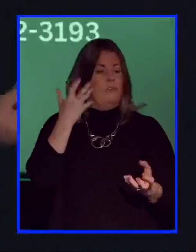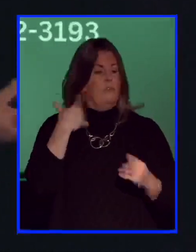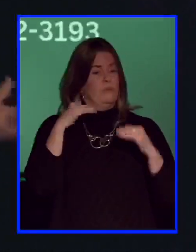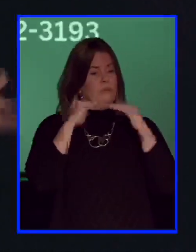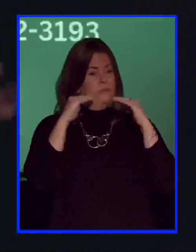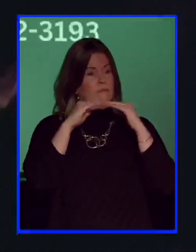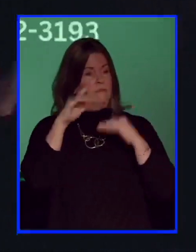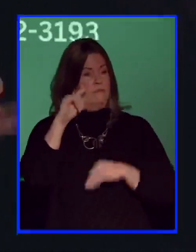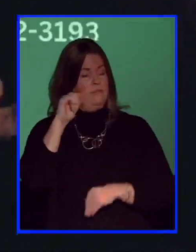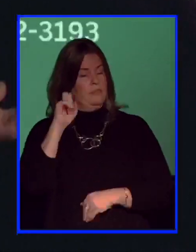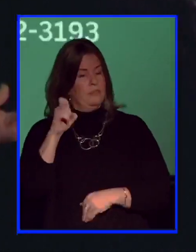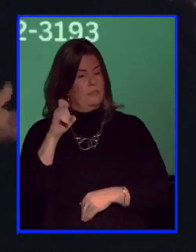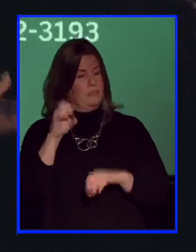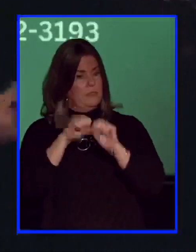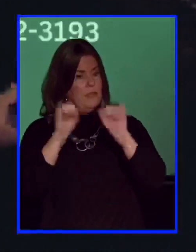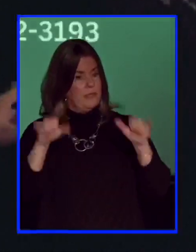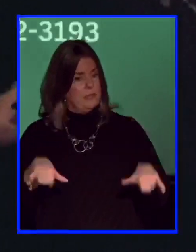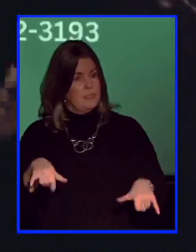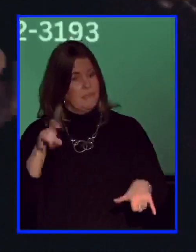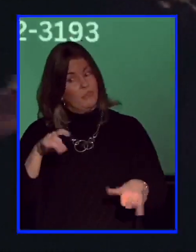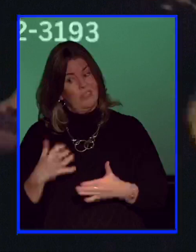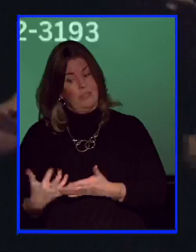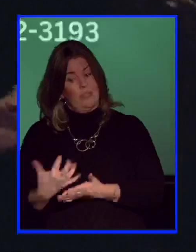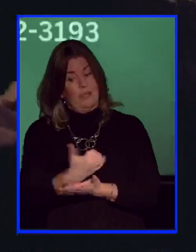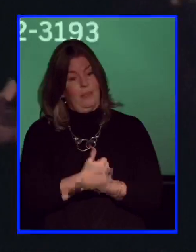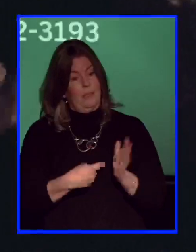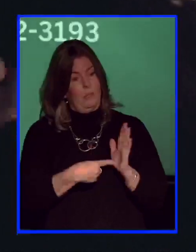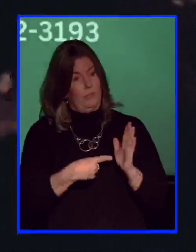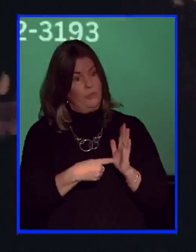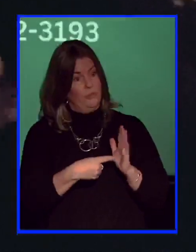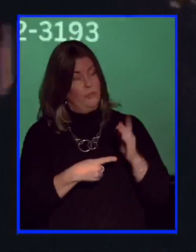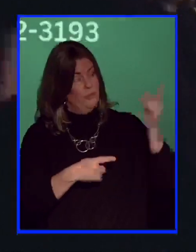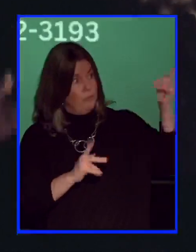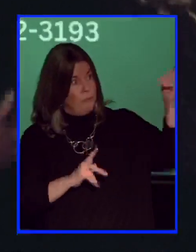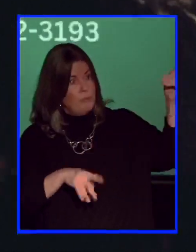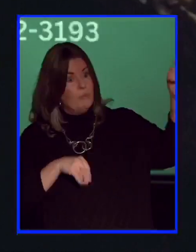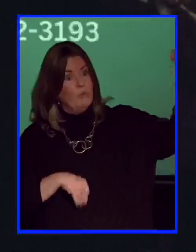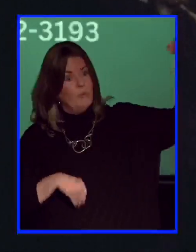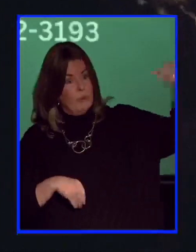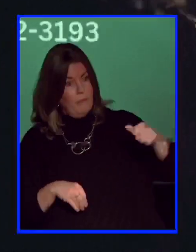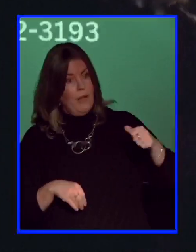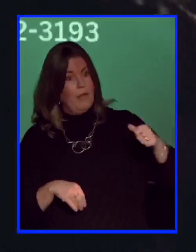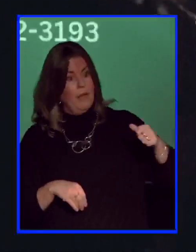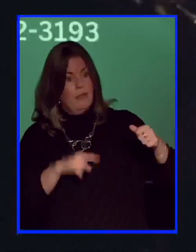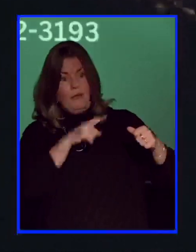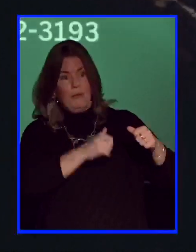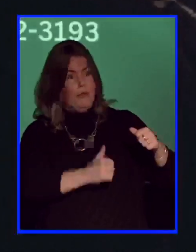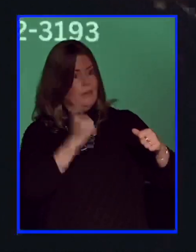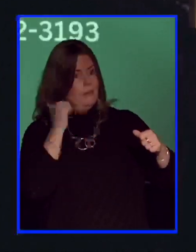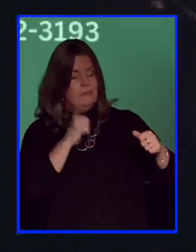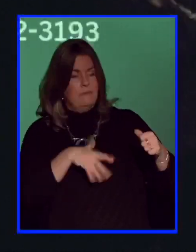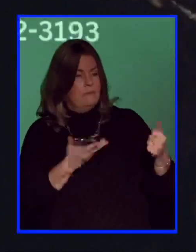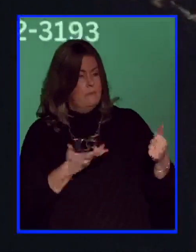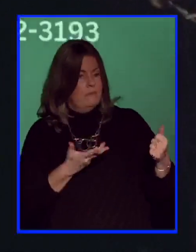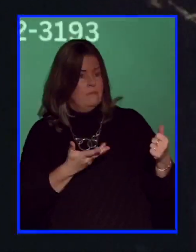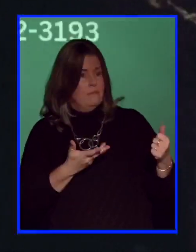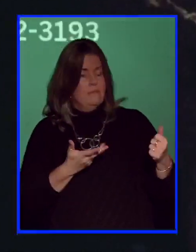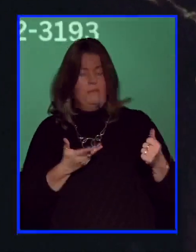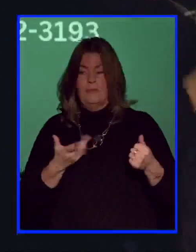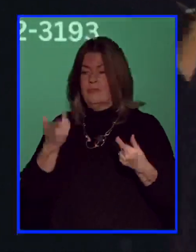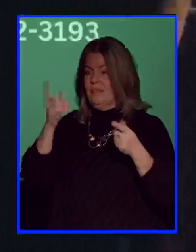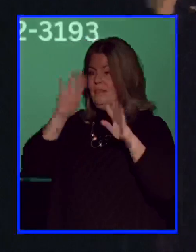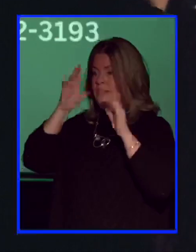system, you've got to collect what's due from the people who have the capacity to pay but just don't before you go back to those who are